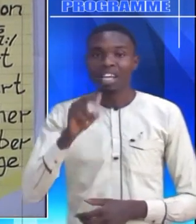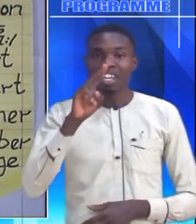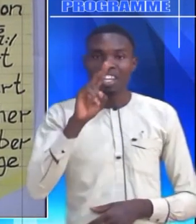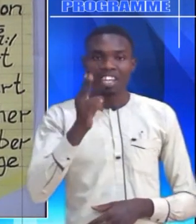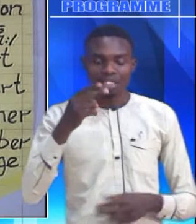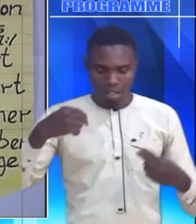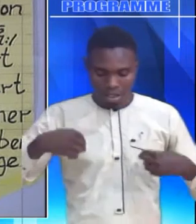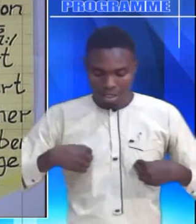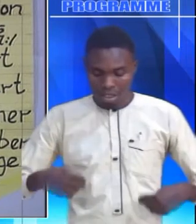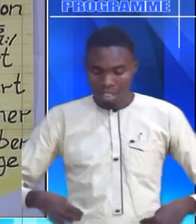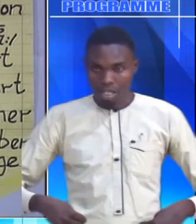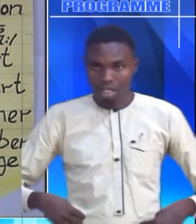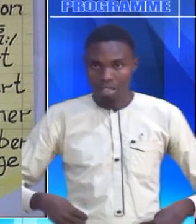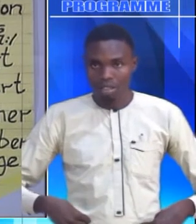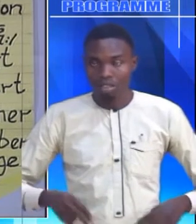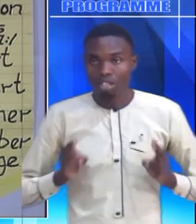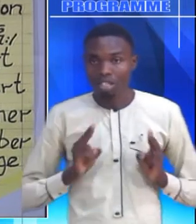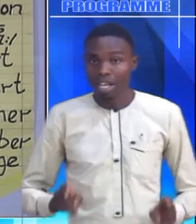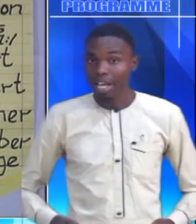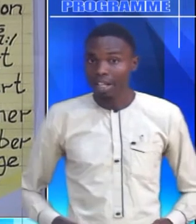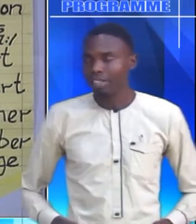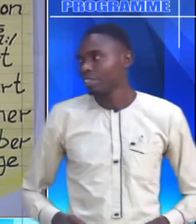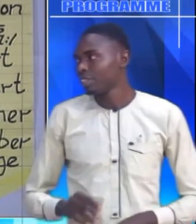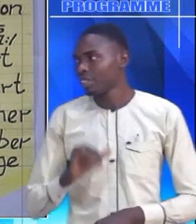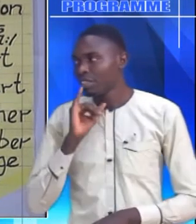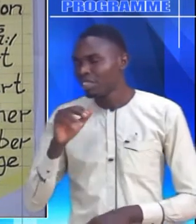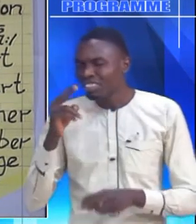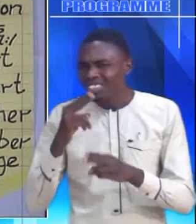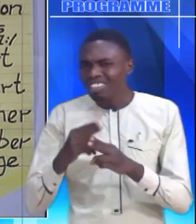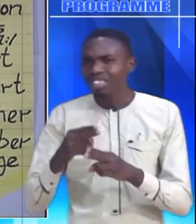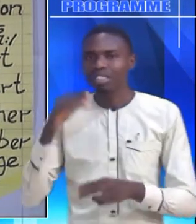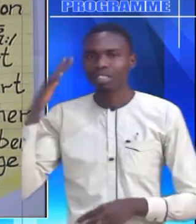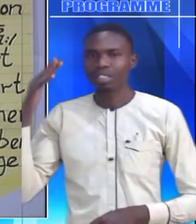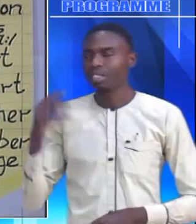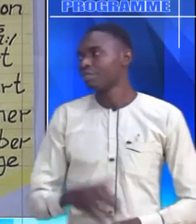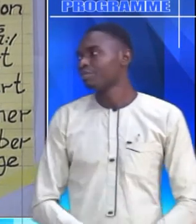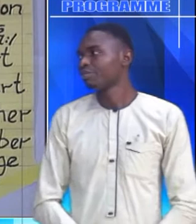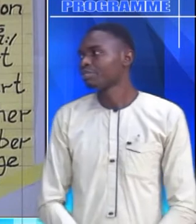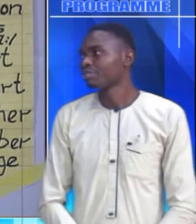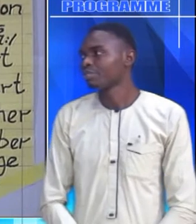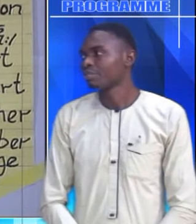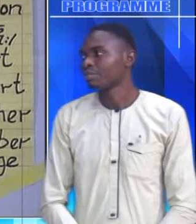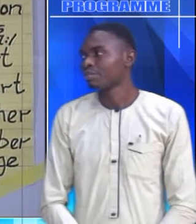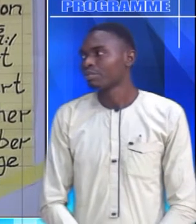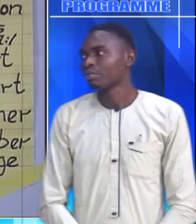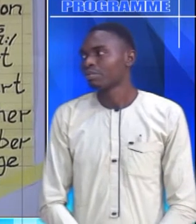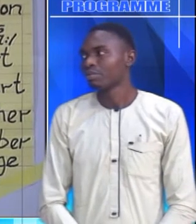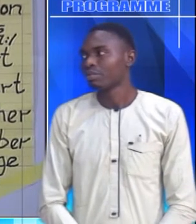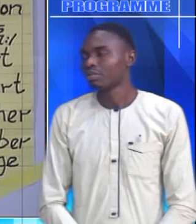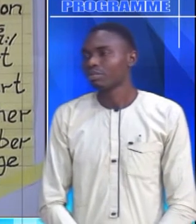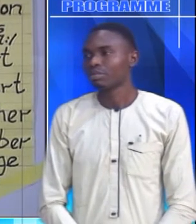E-A. So, this lesson is for us as listeners to